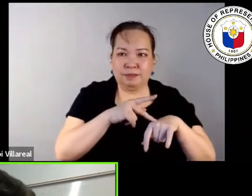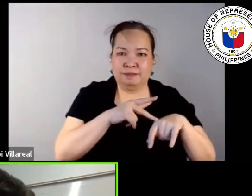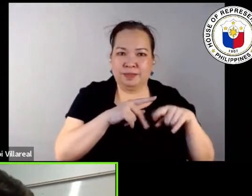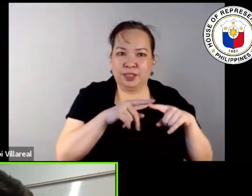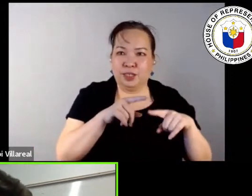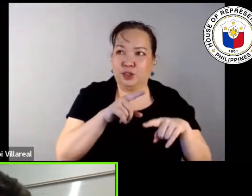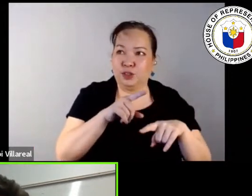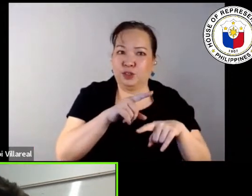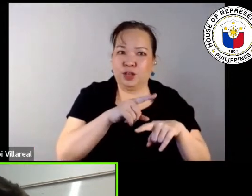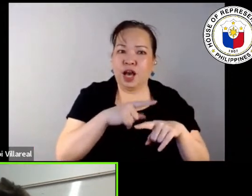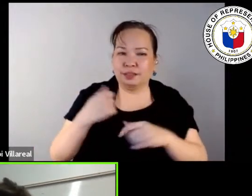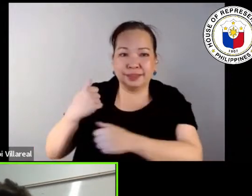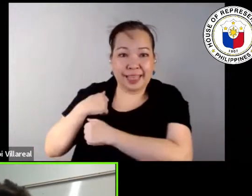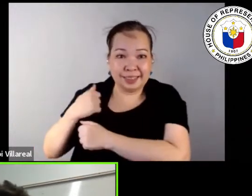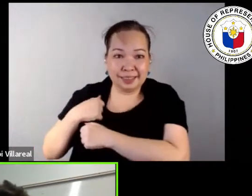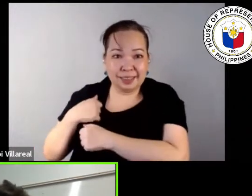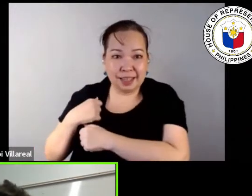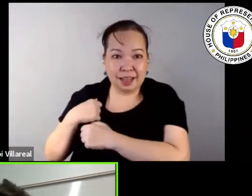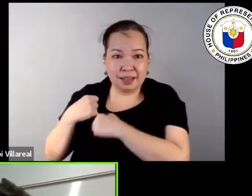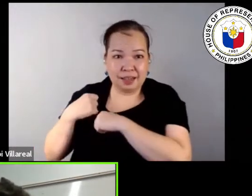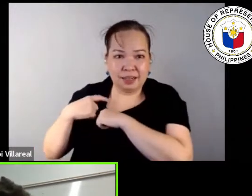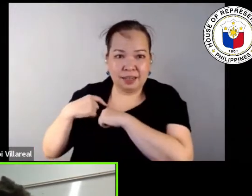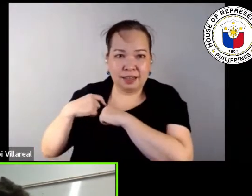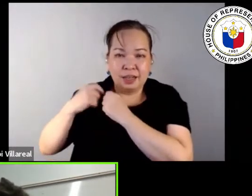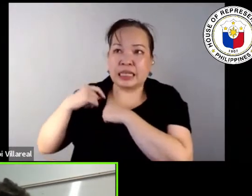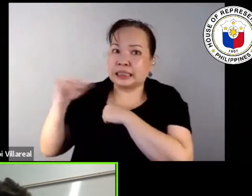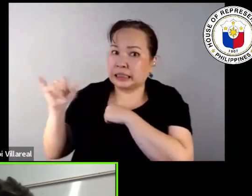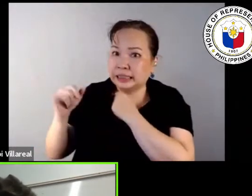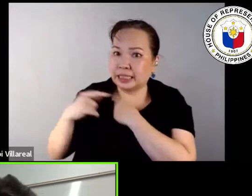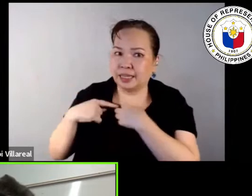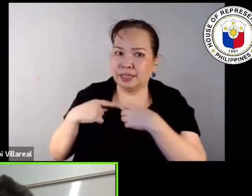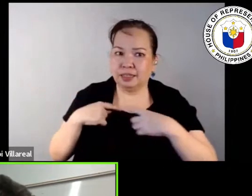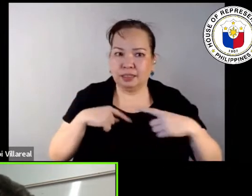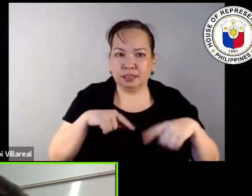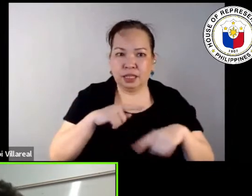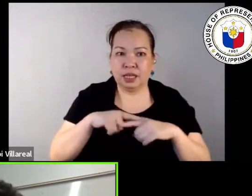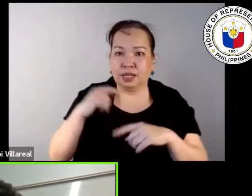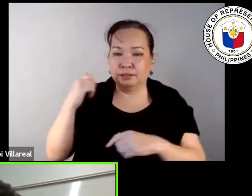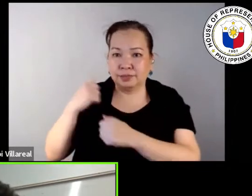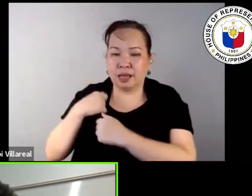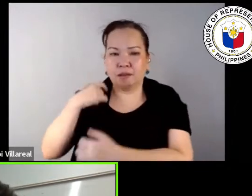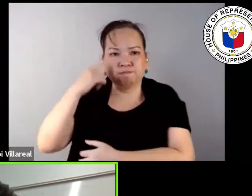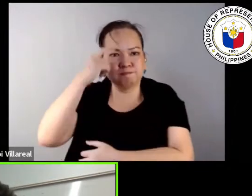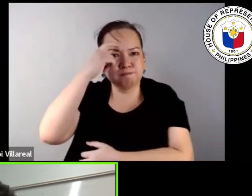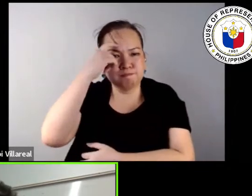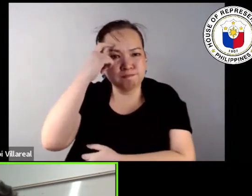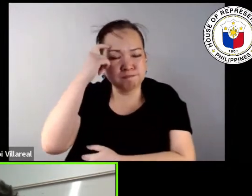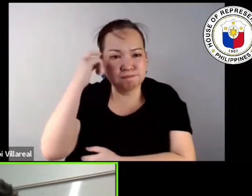country, Canada is now going through a traumatic experience